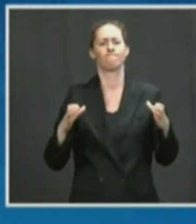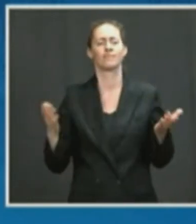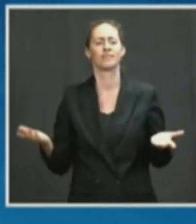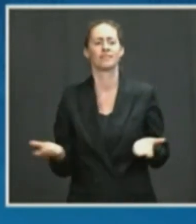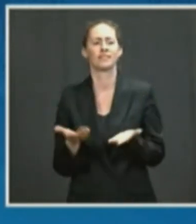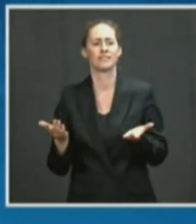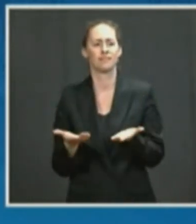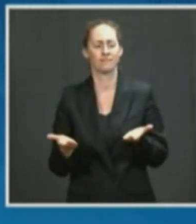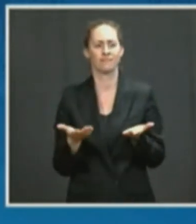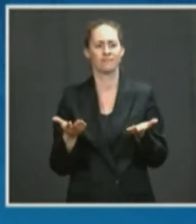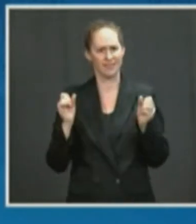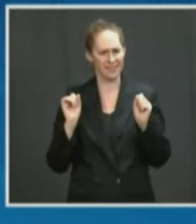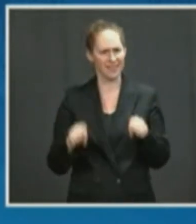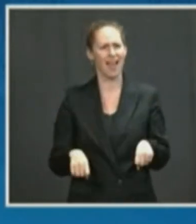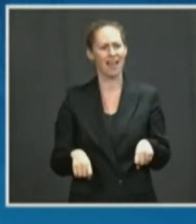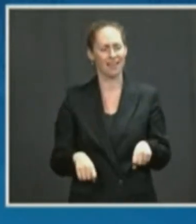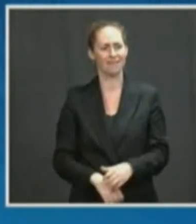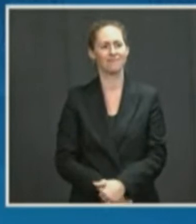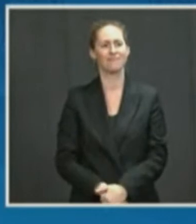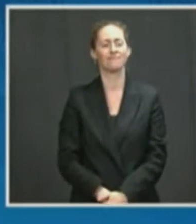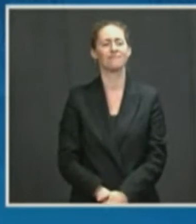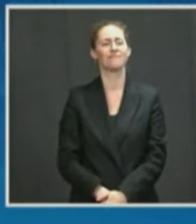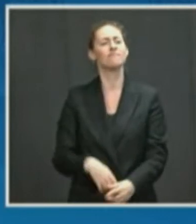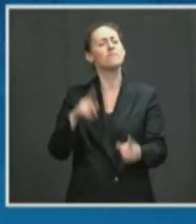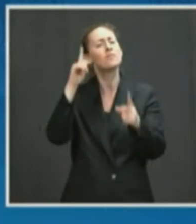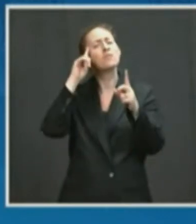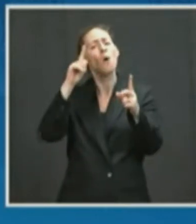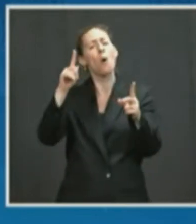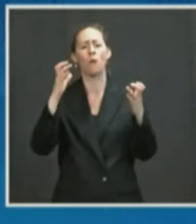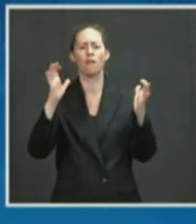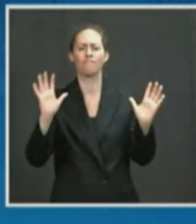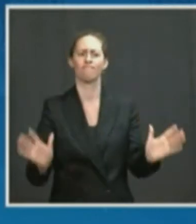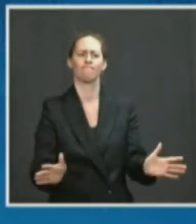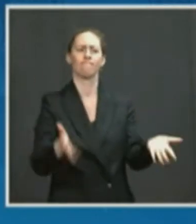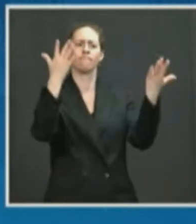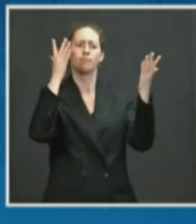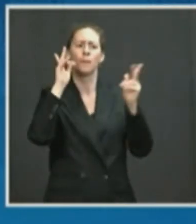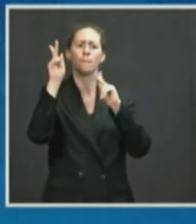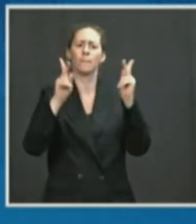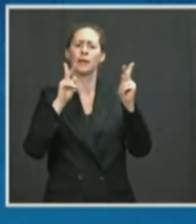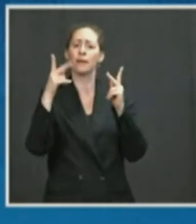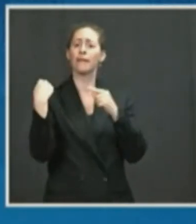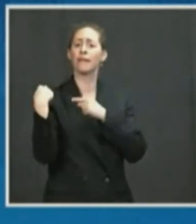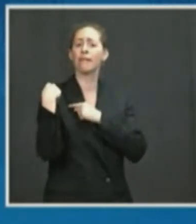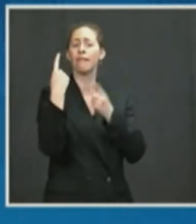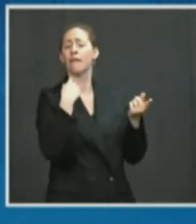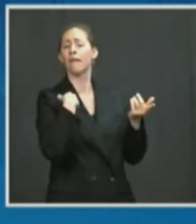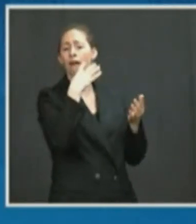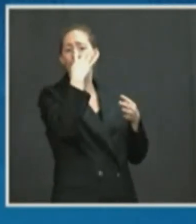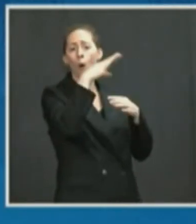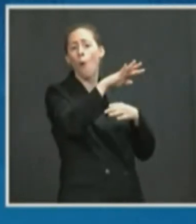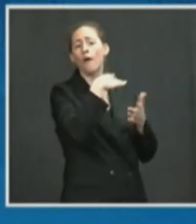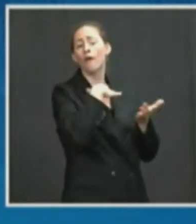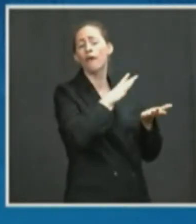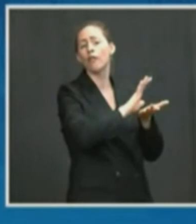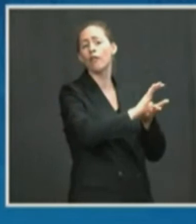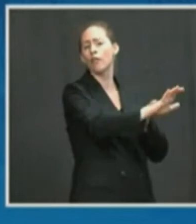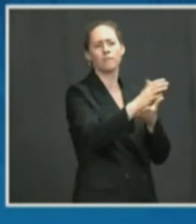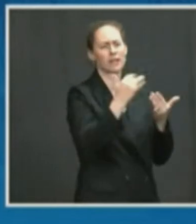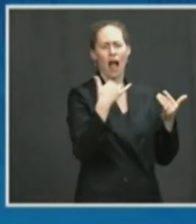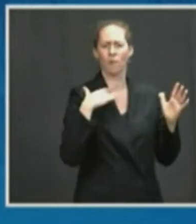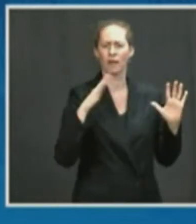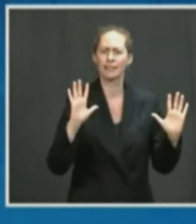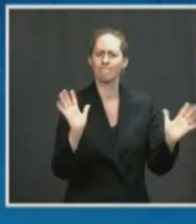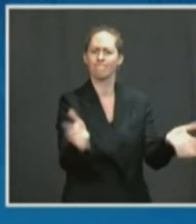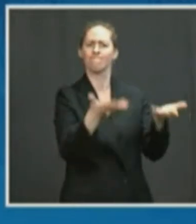again, uplift folks who may have been overlooked or neglected, but also uplift the natural capacity